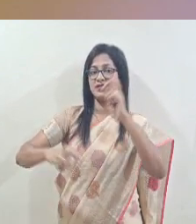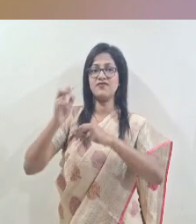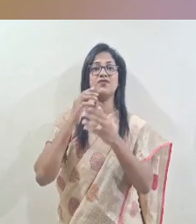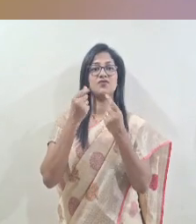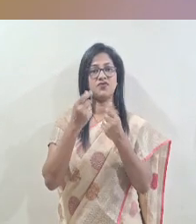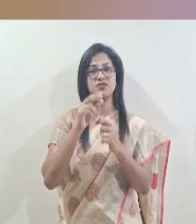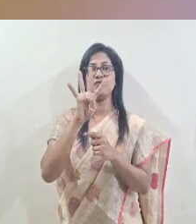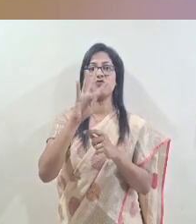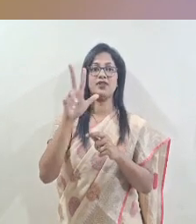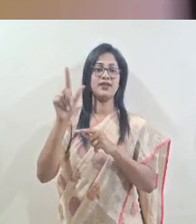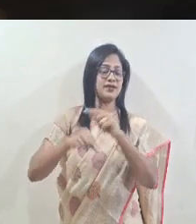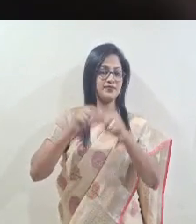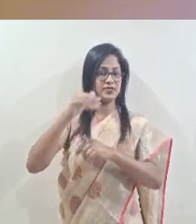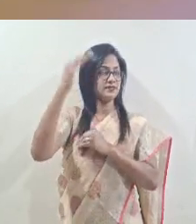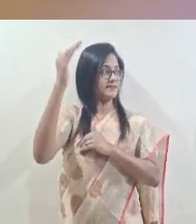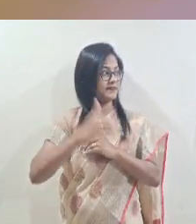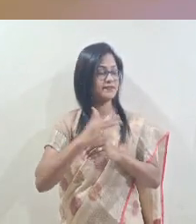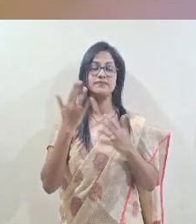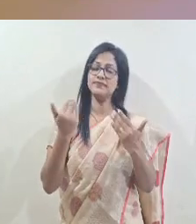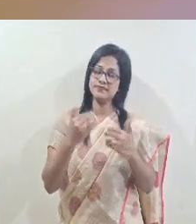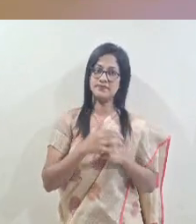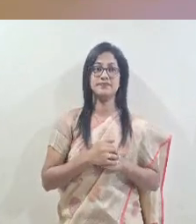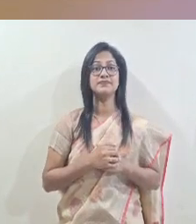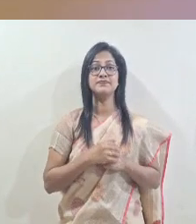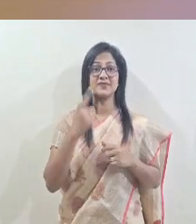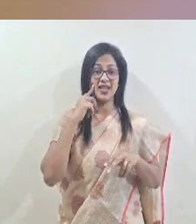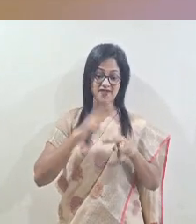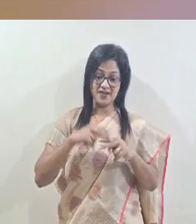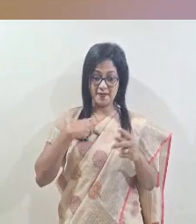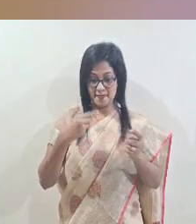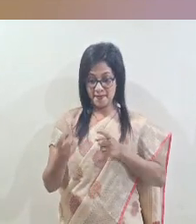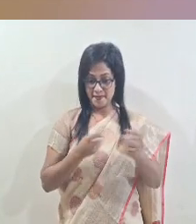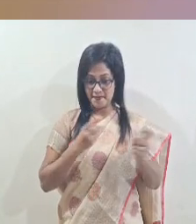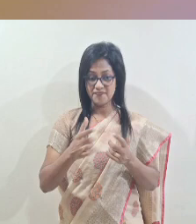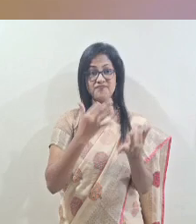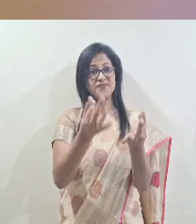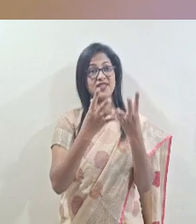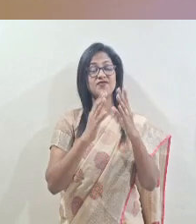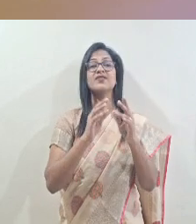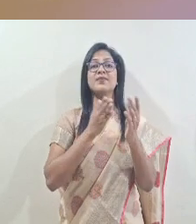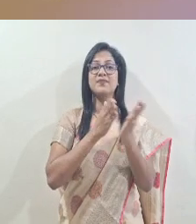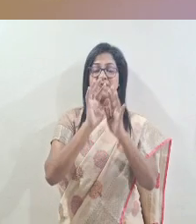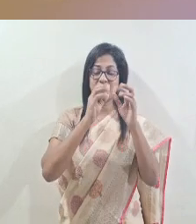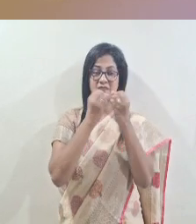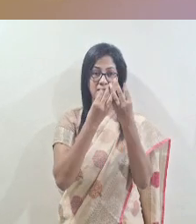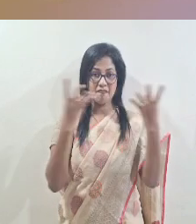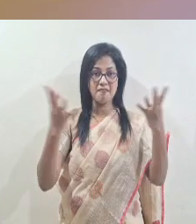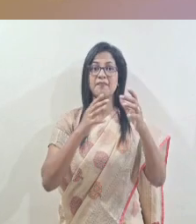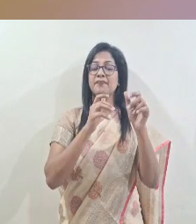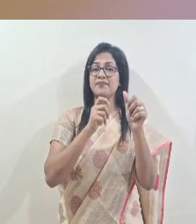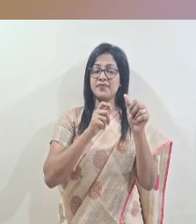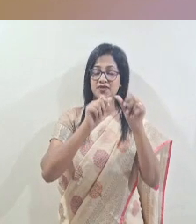then if we manage to make efficient multimodal network of dry port